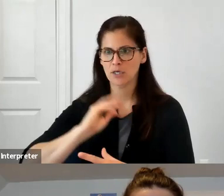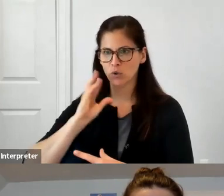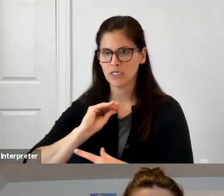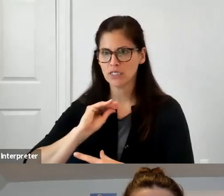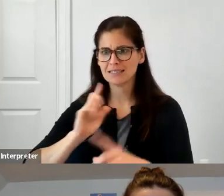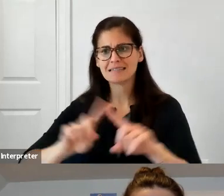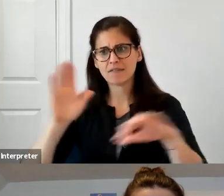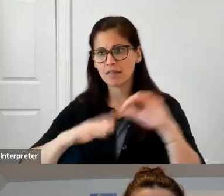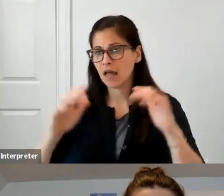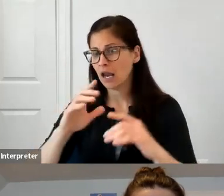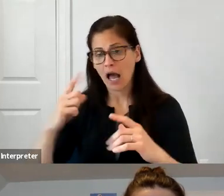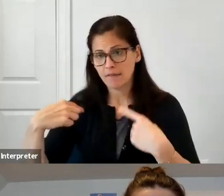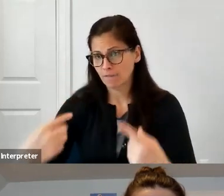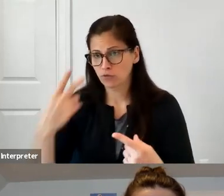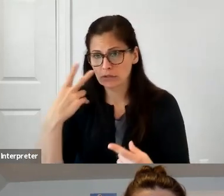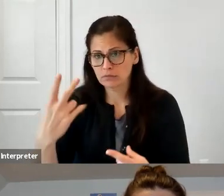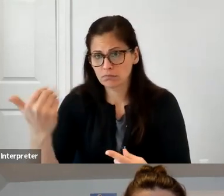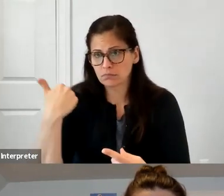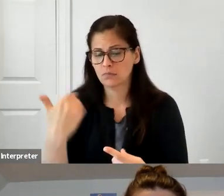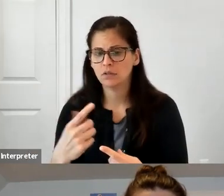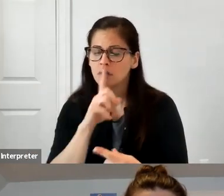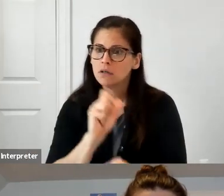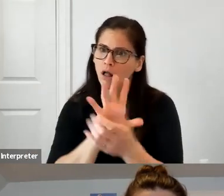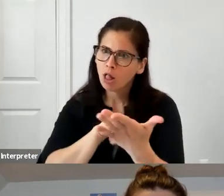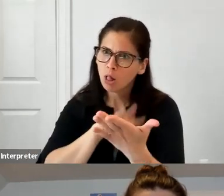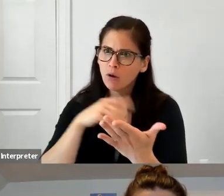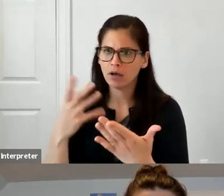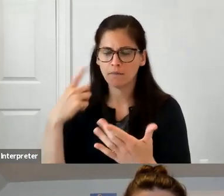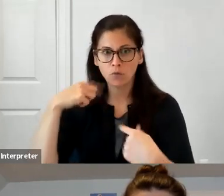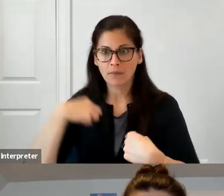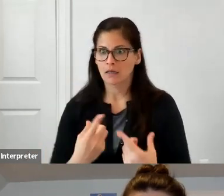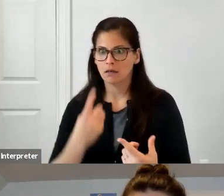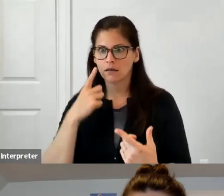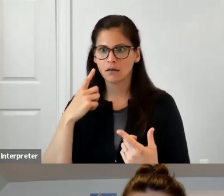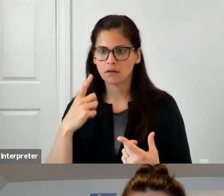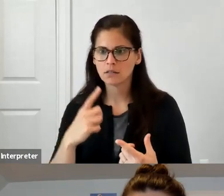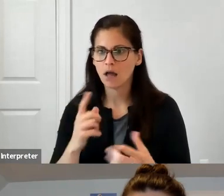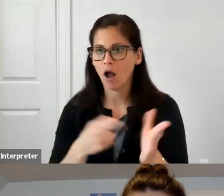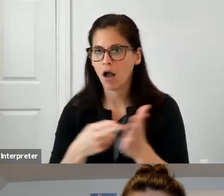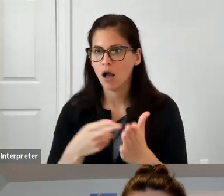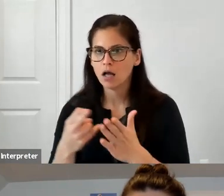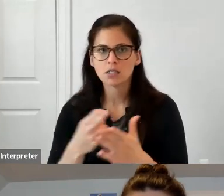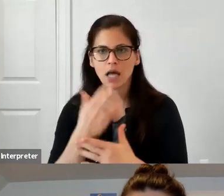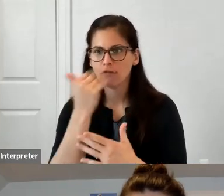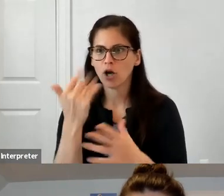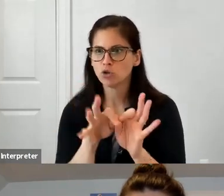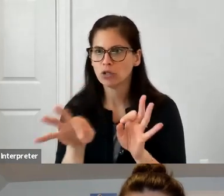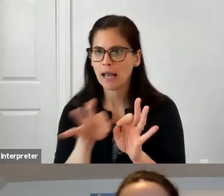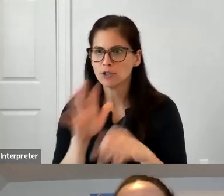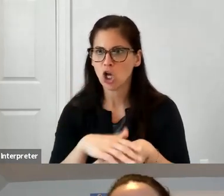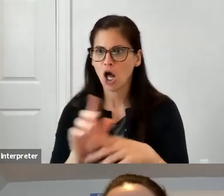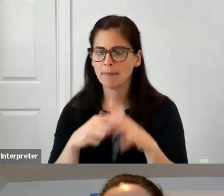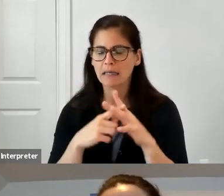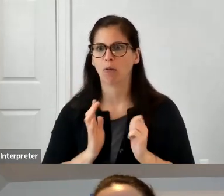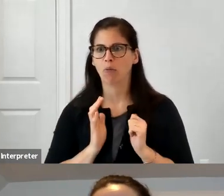unlike any I've ever seen. And you know what? It was a learning experience for me because honestly, I forgot to turn the captioning on my computer at the very